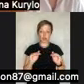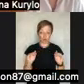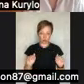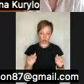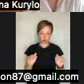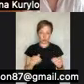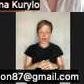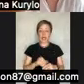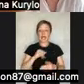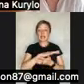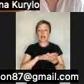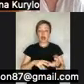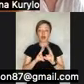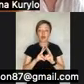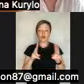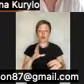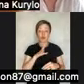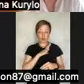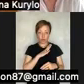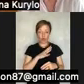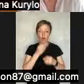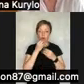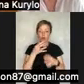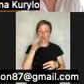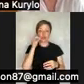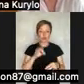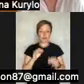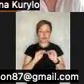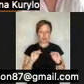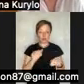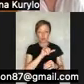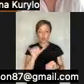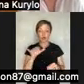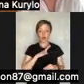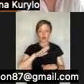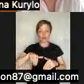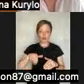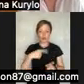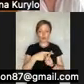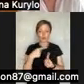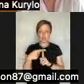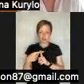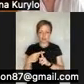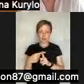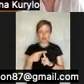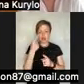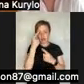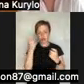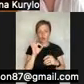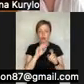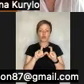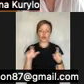into the communities starting with the kindergarten and those who had a positive kindergarten experience